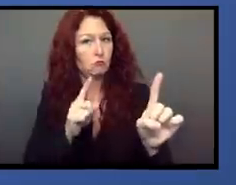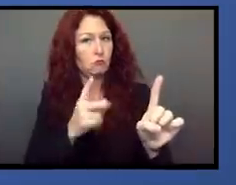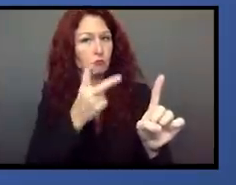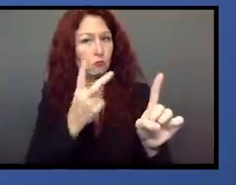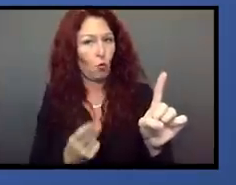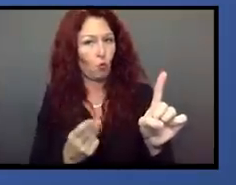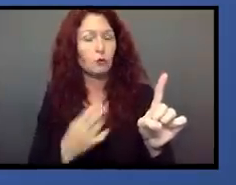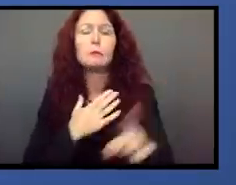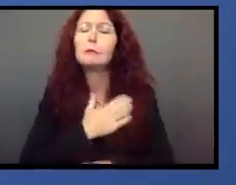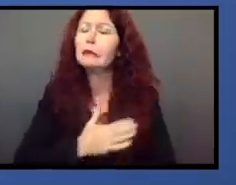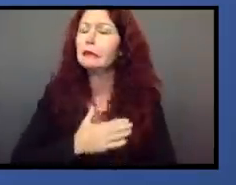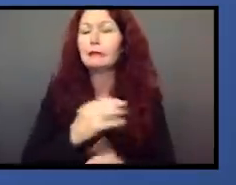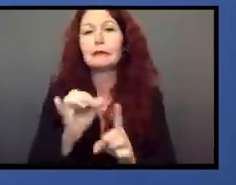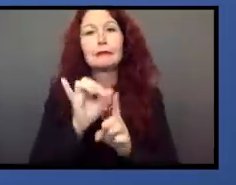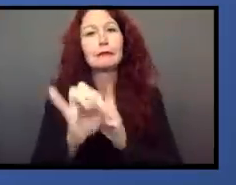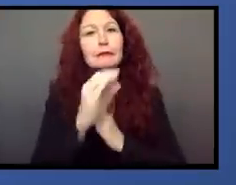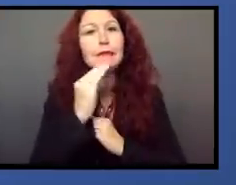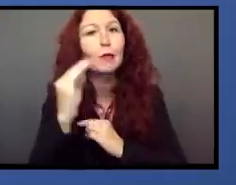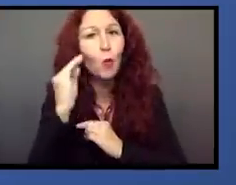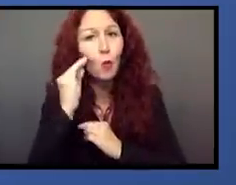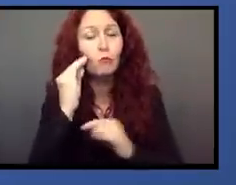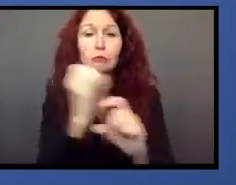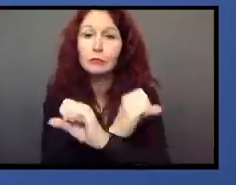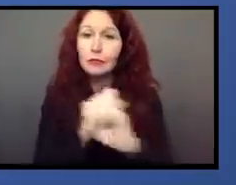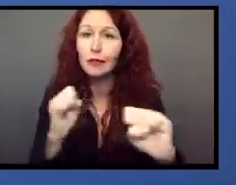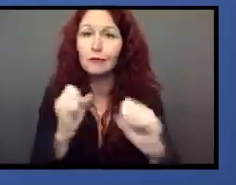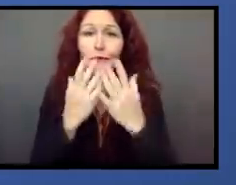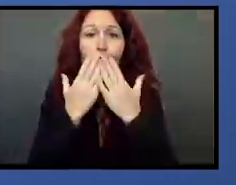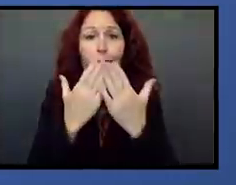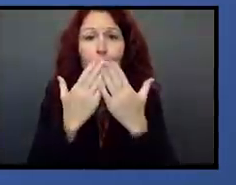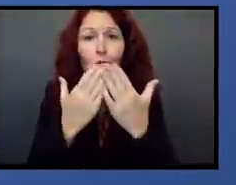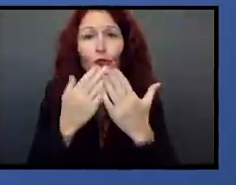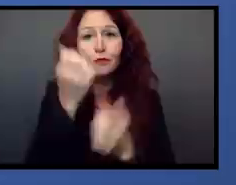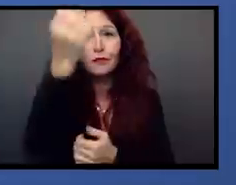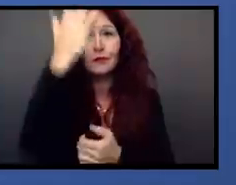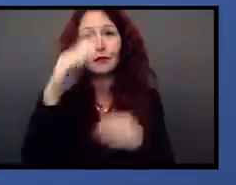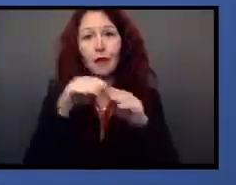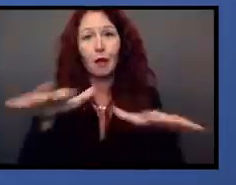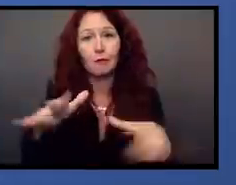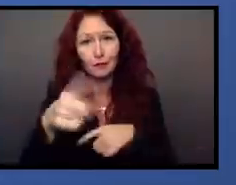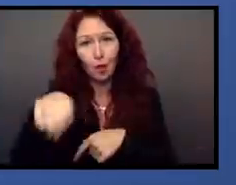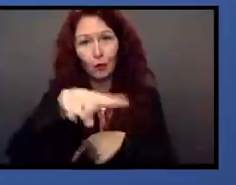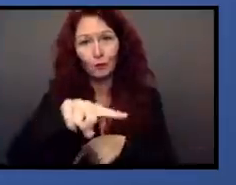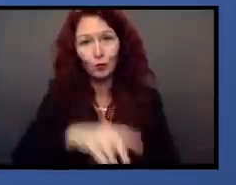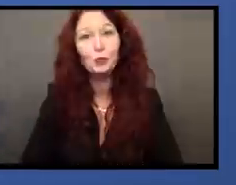in your power to stay safer at home. Thank you. May God bless all of you.